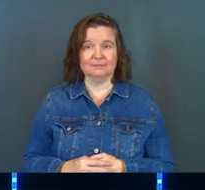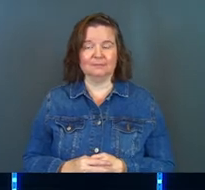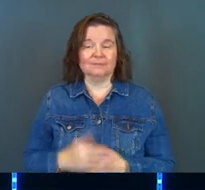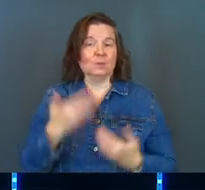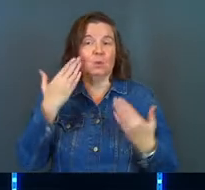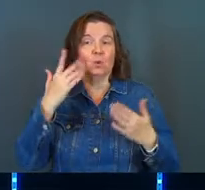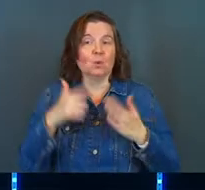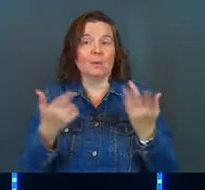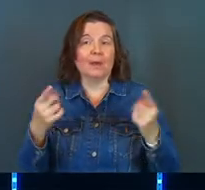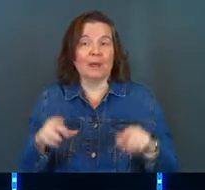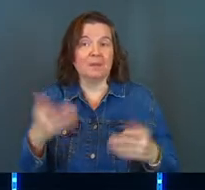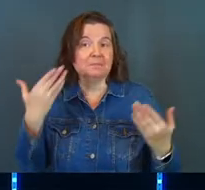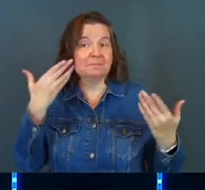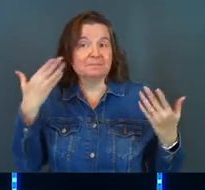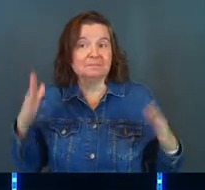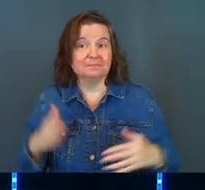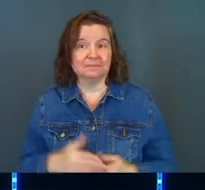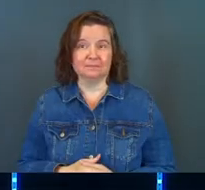Who knows what might happen?